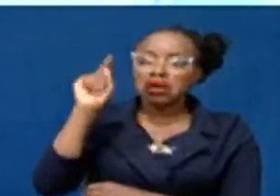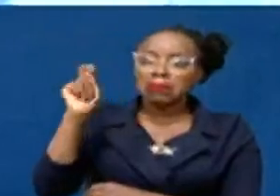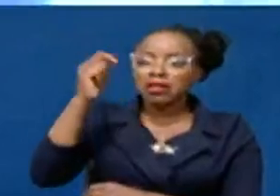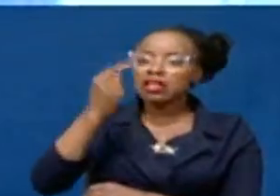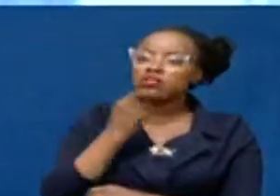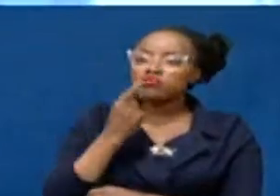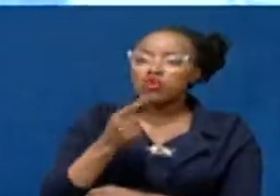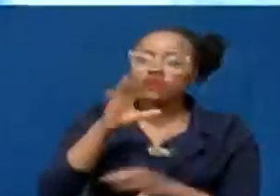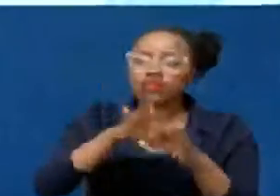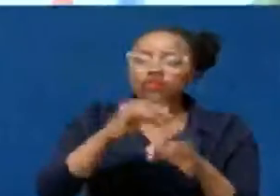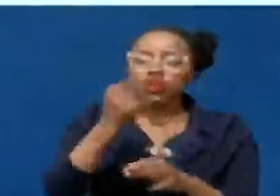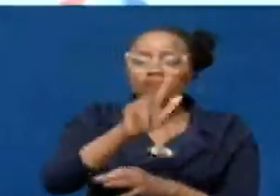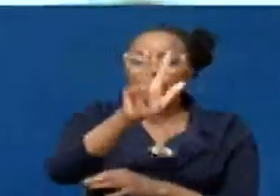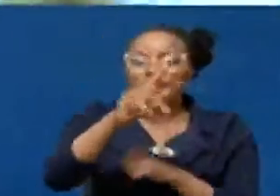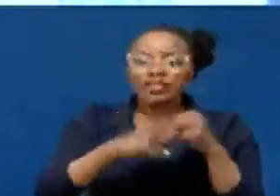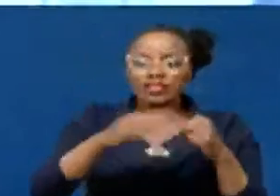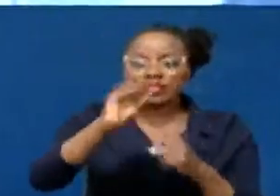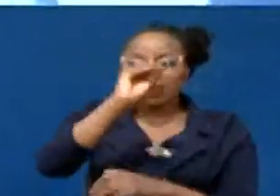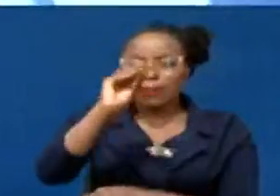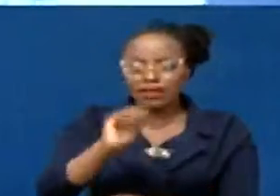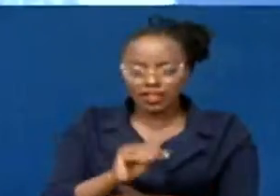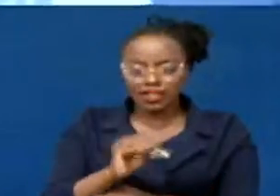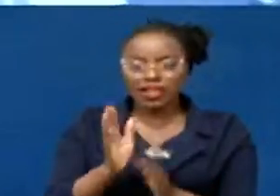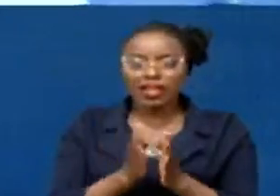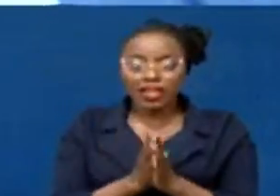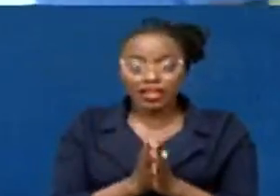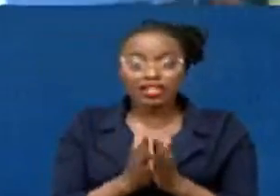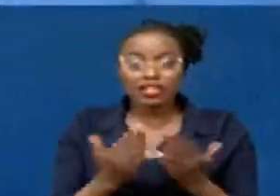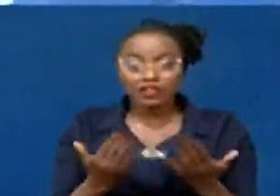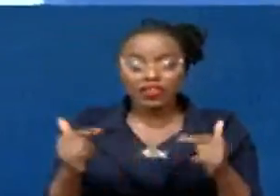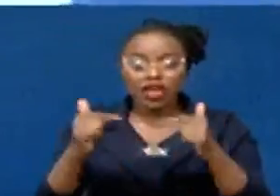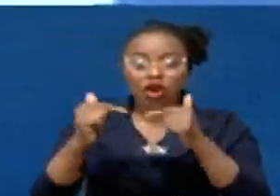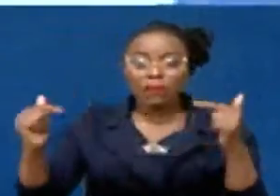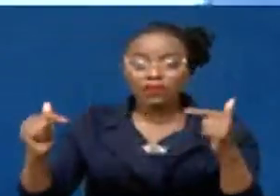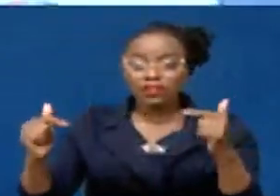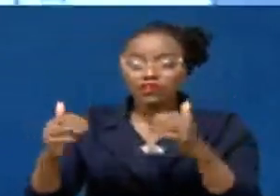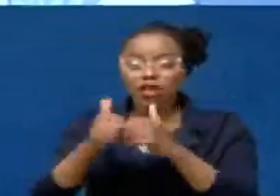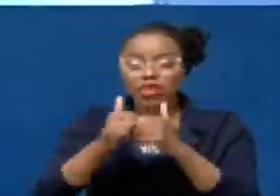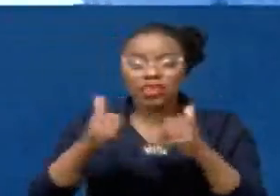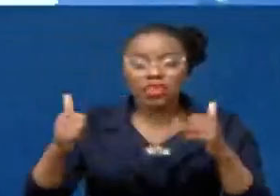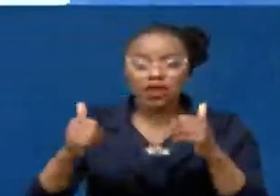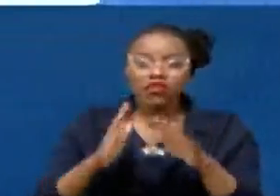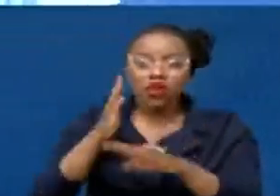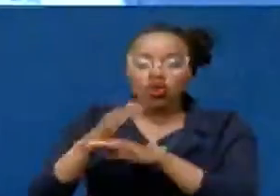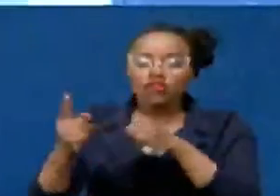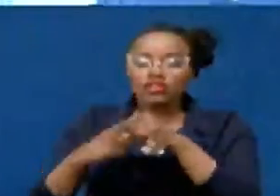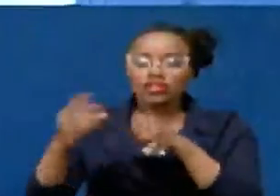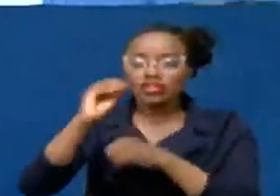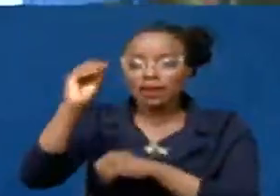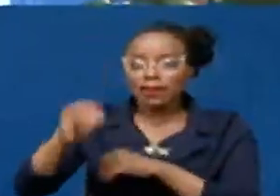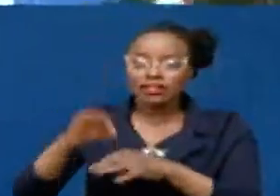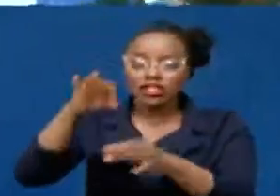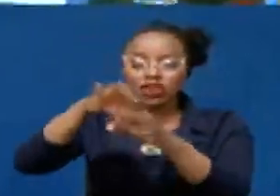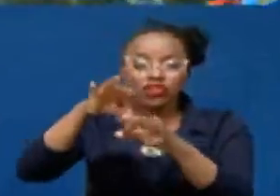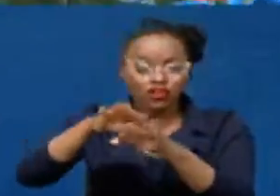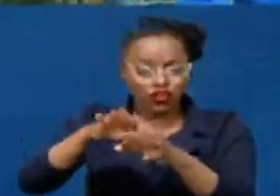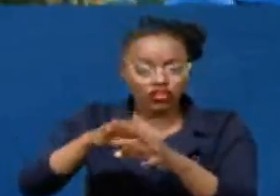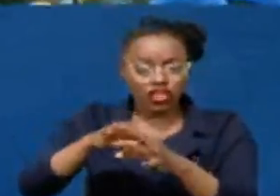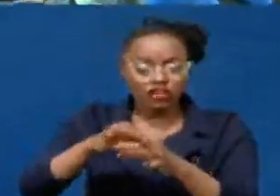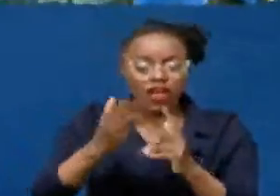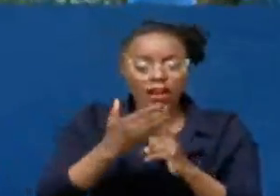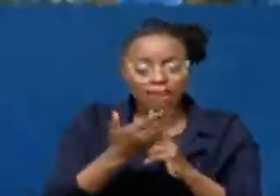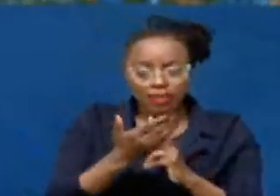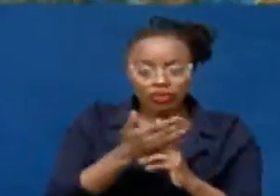elected with only 36%, and the opposition split more than 60% of the vote